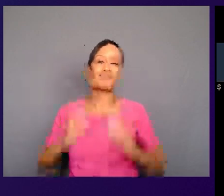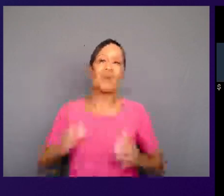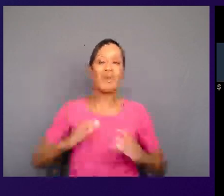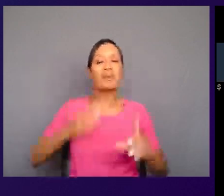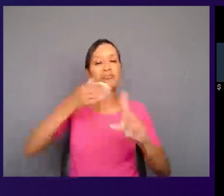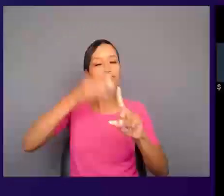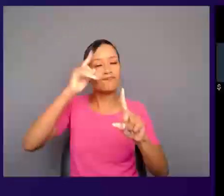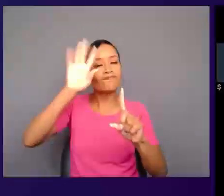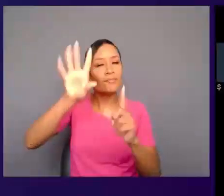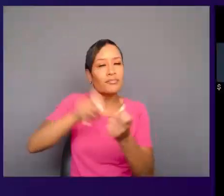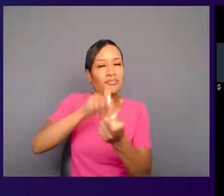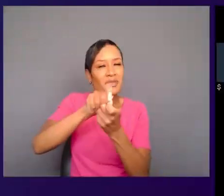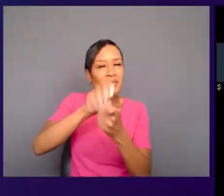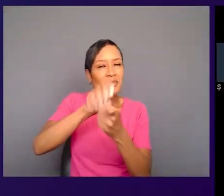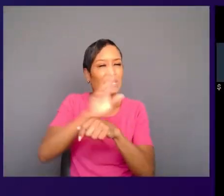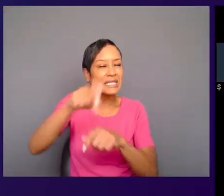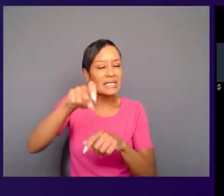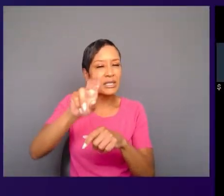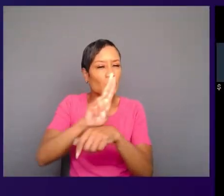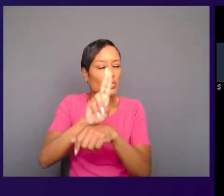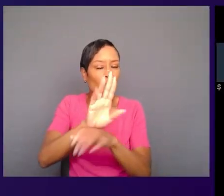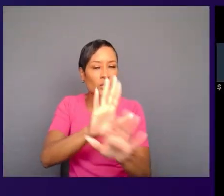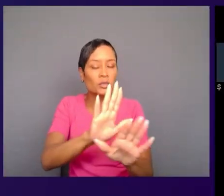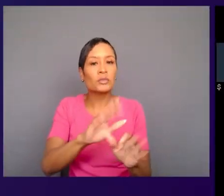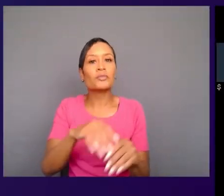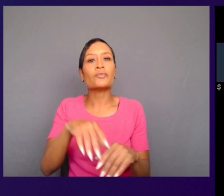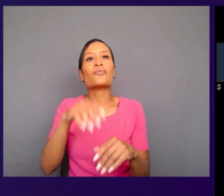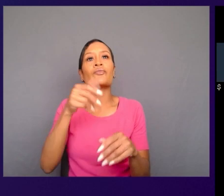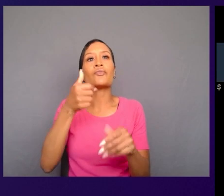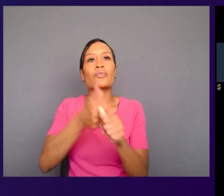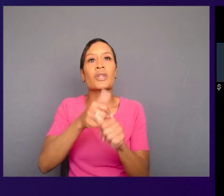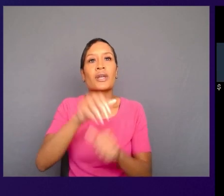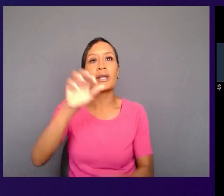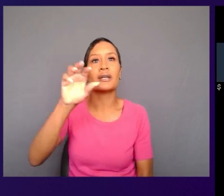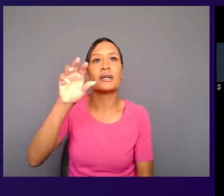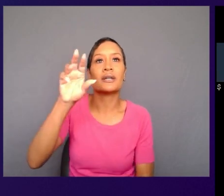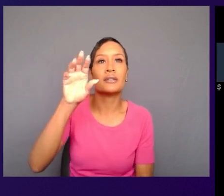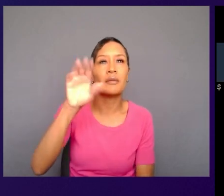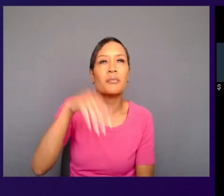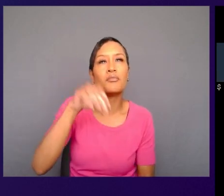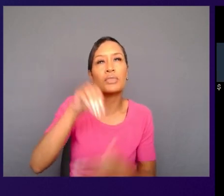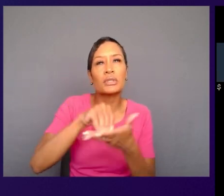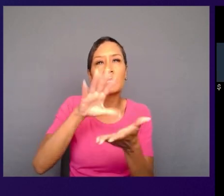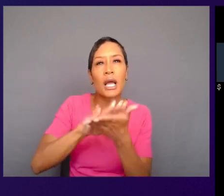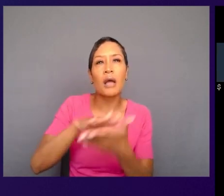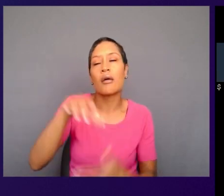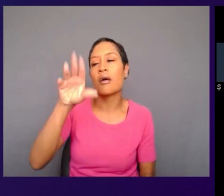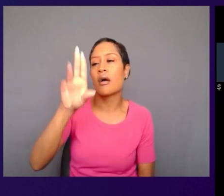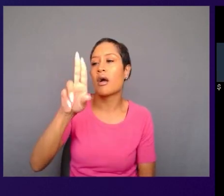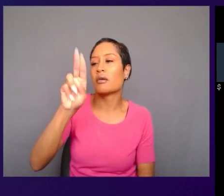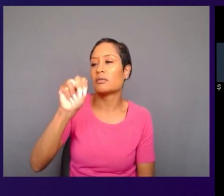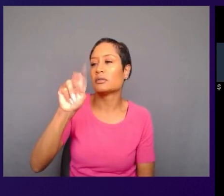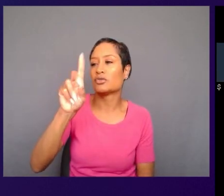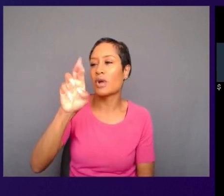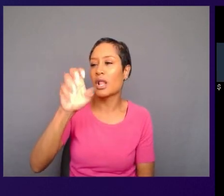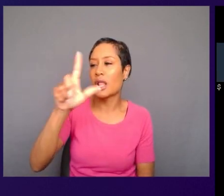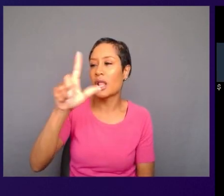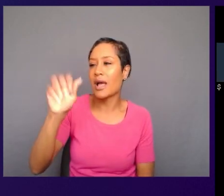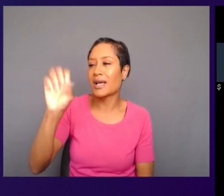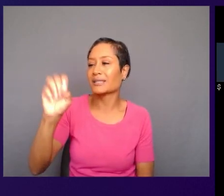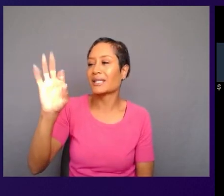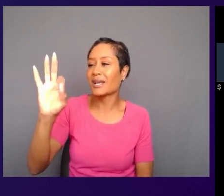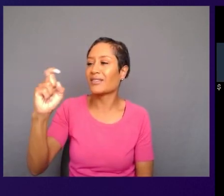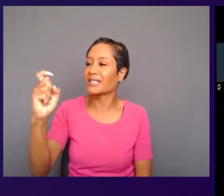specific business use cases. So I'm just going to run a ffmpeg. And today I'm just going to downscale an